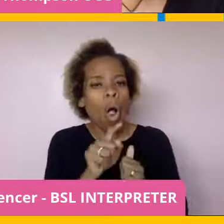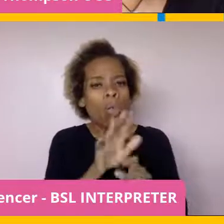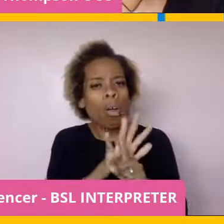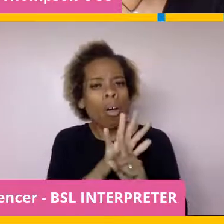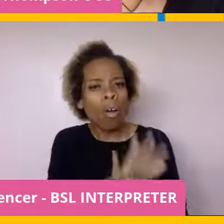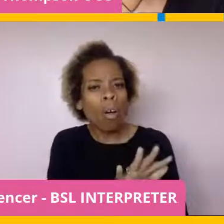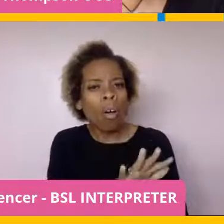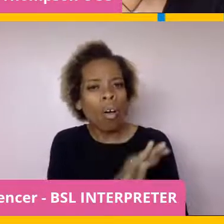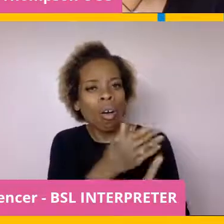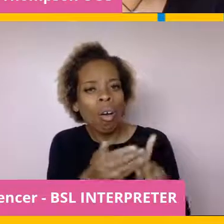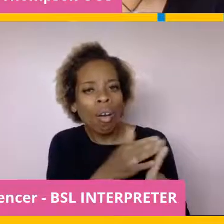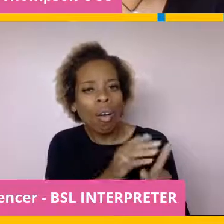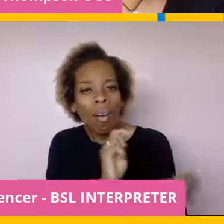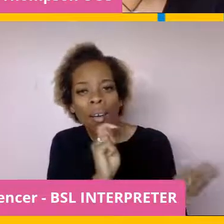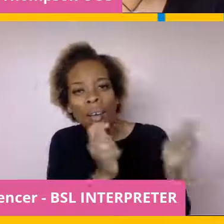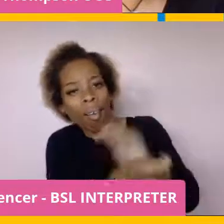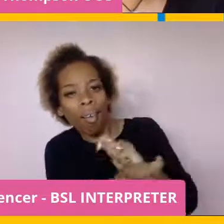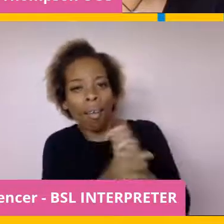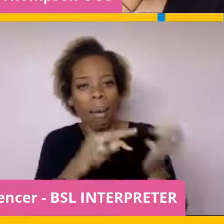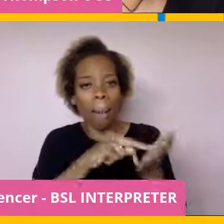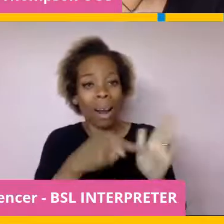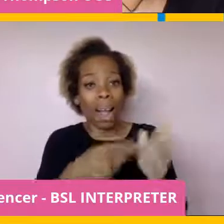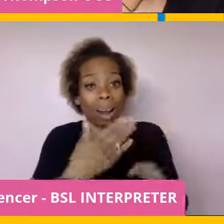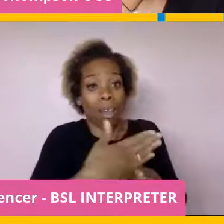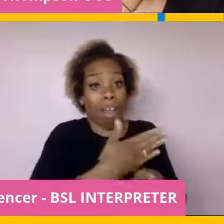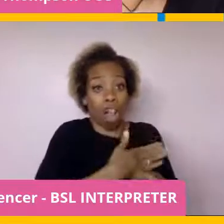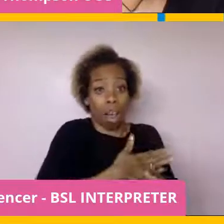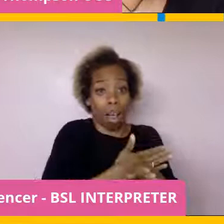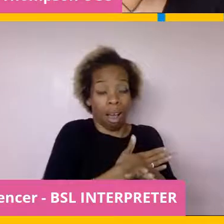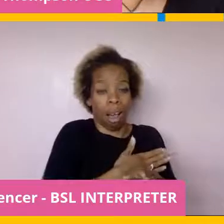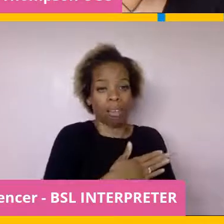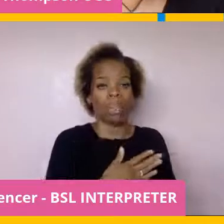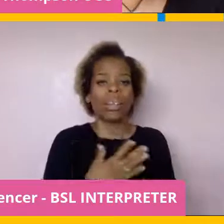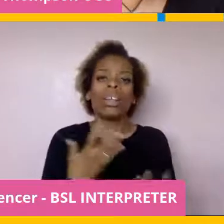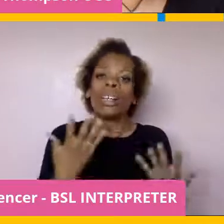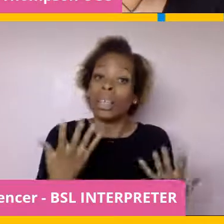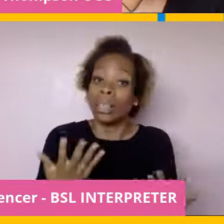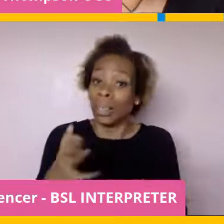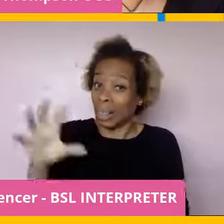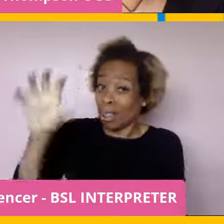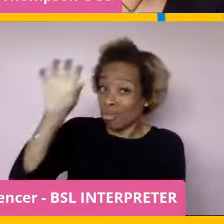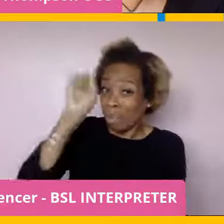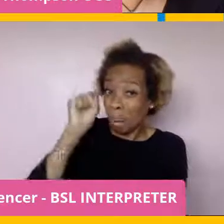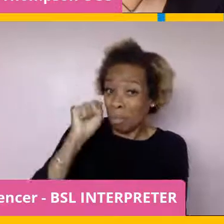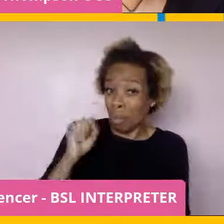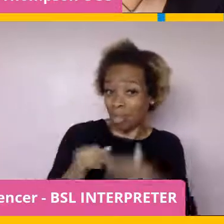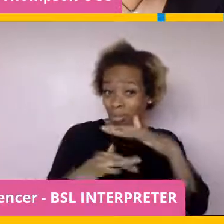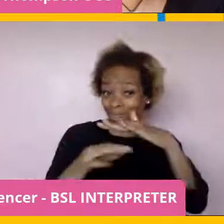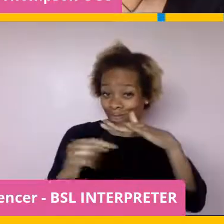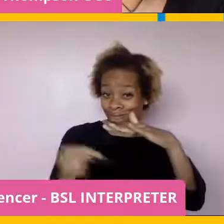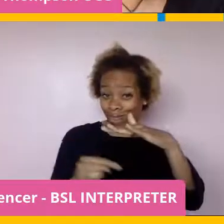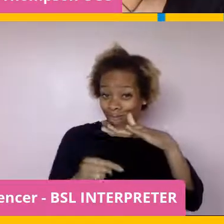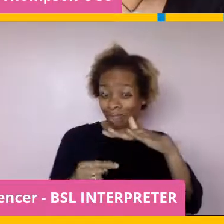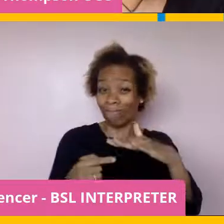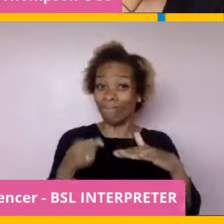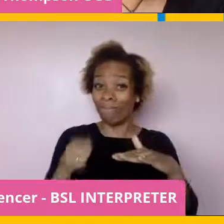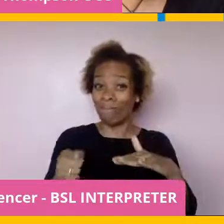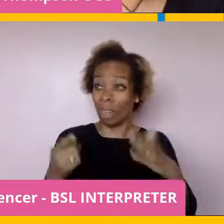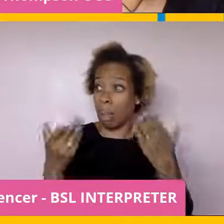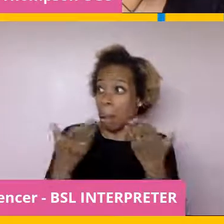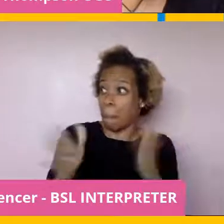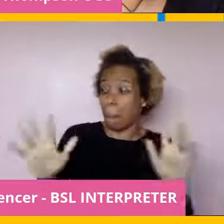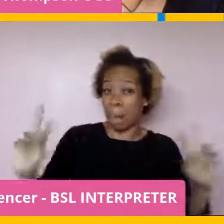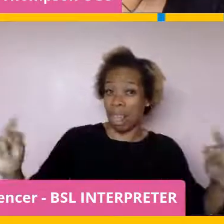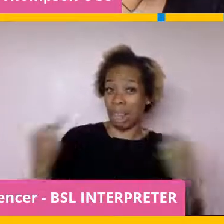change their plans earlier on. But with that underlying threat that you're going to be going public with this, and this ties to the previous point